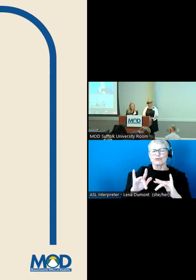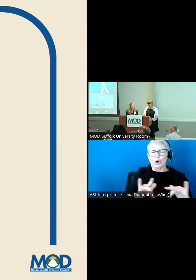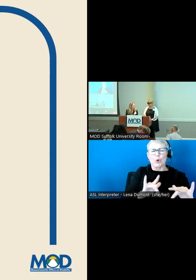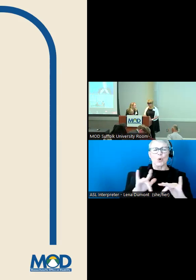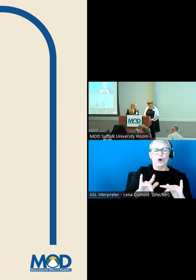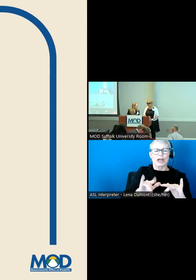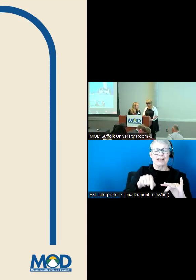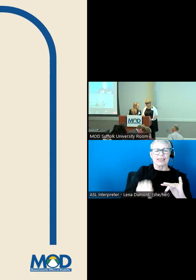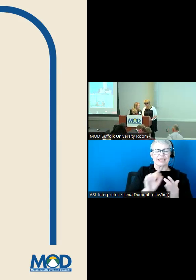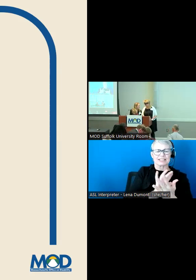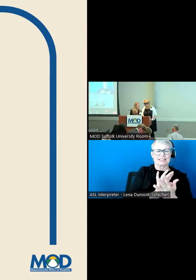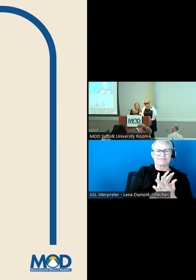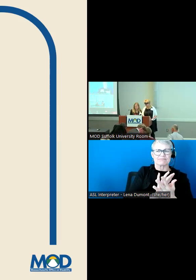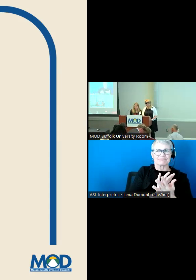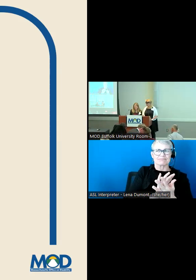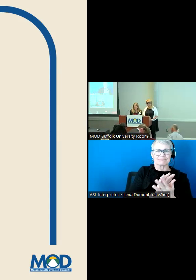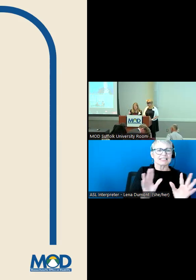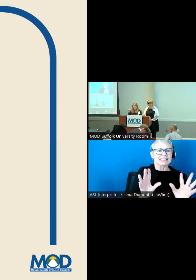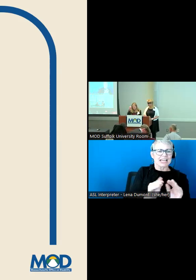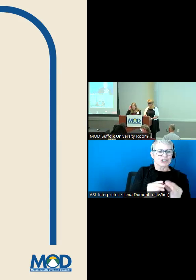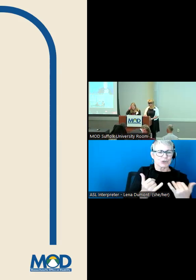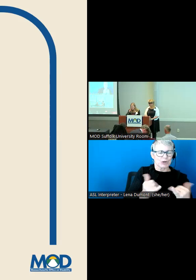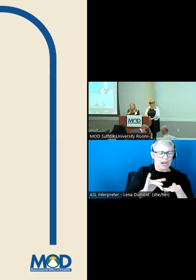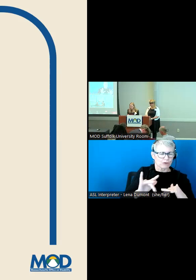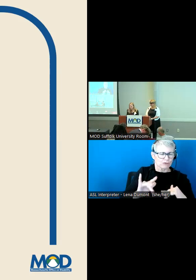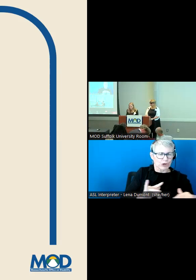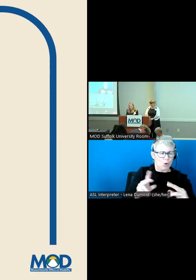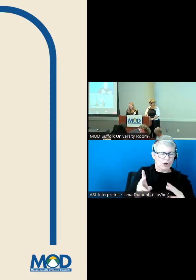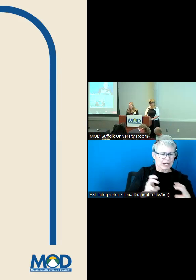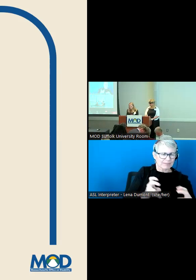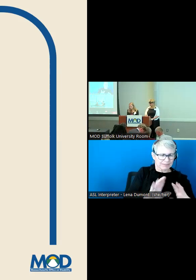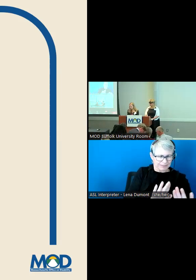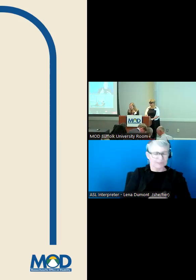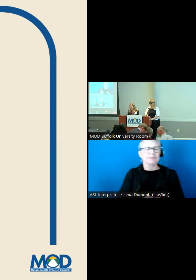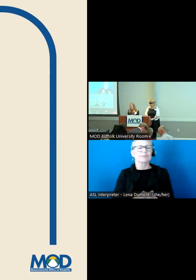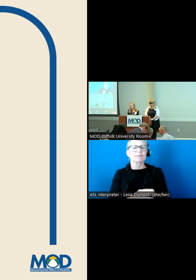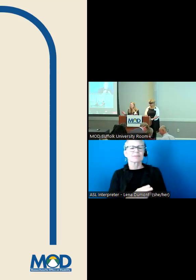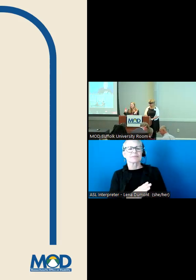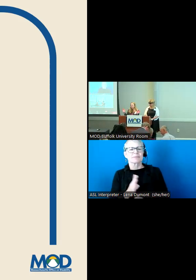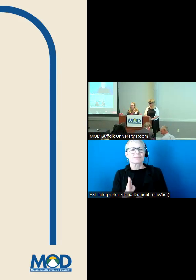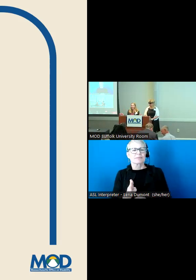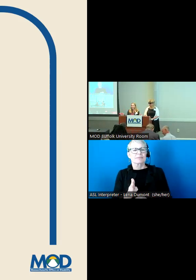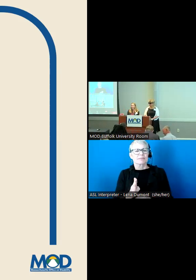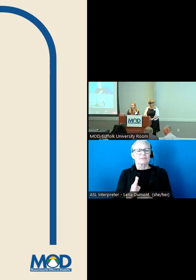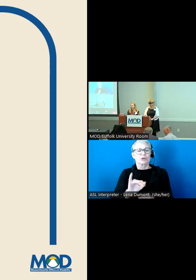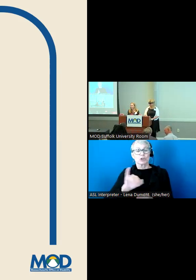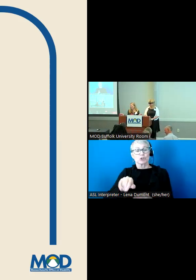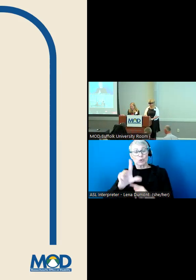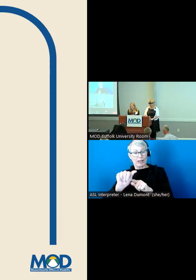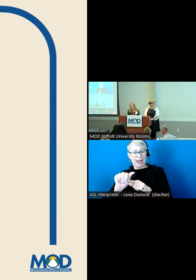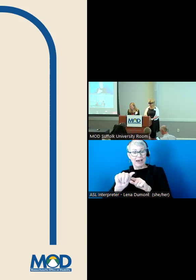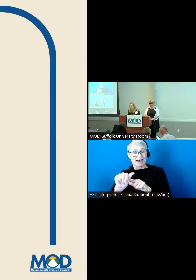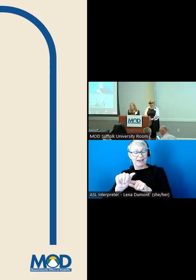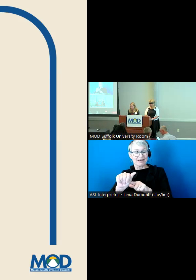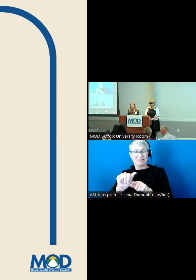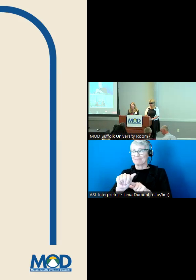So we're just going over the updates. So Yeah, you can start. all right. So thanks, guys. I'm really excited to see all the good